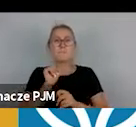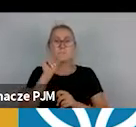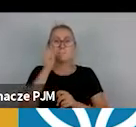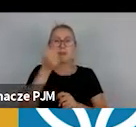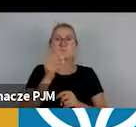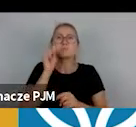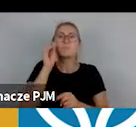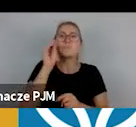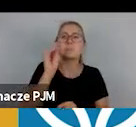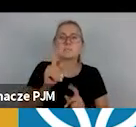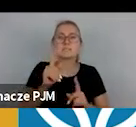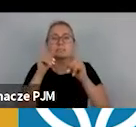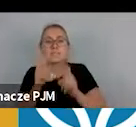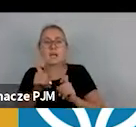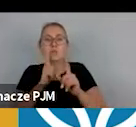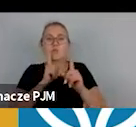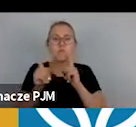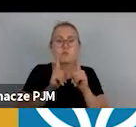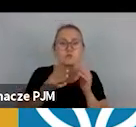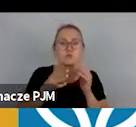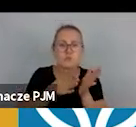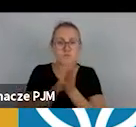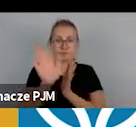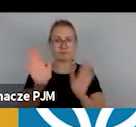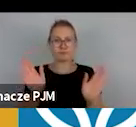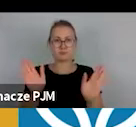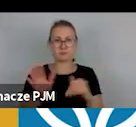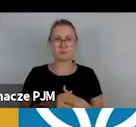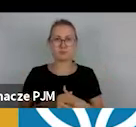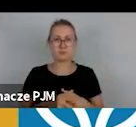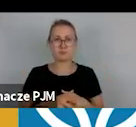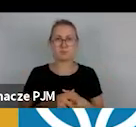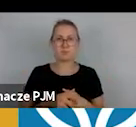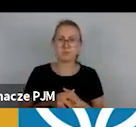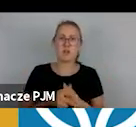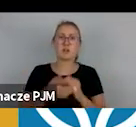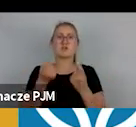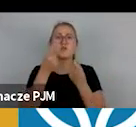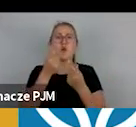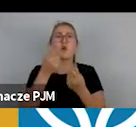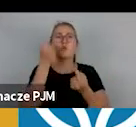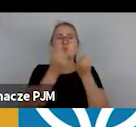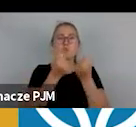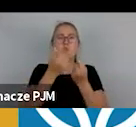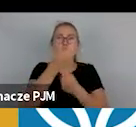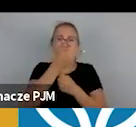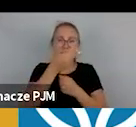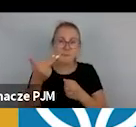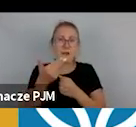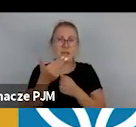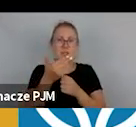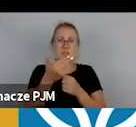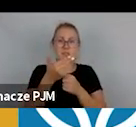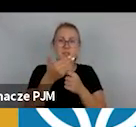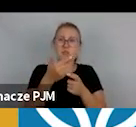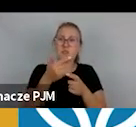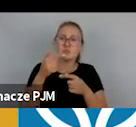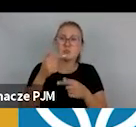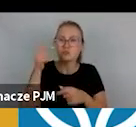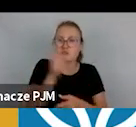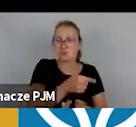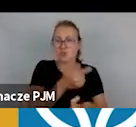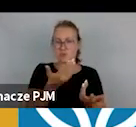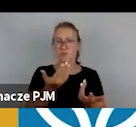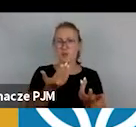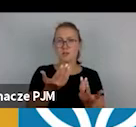more self-conscious about social justice issues, you can have a conversation about solidarity. What does it mean to you as a